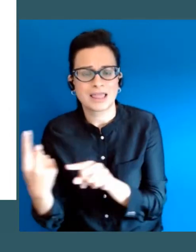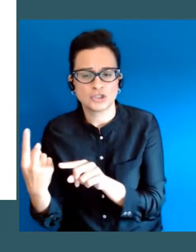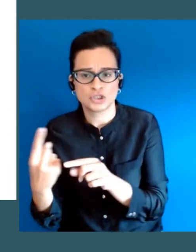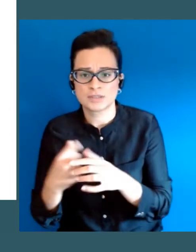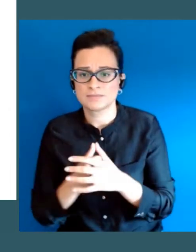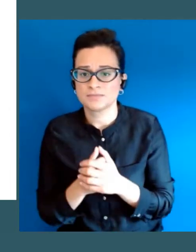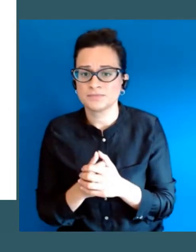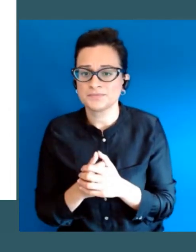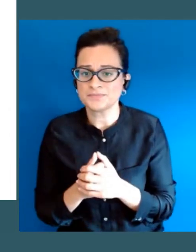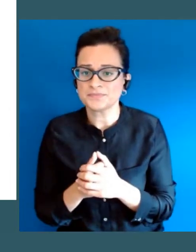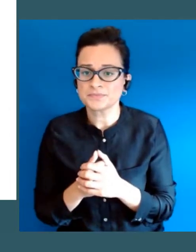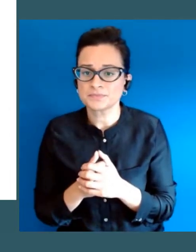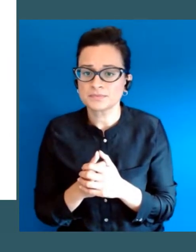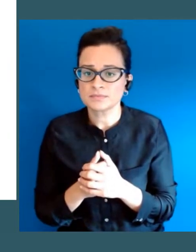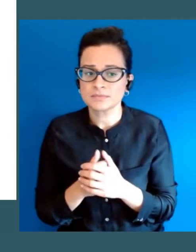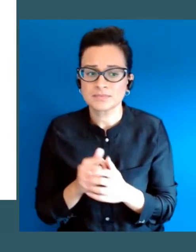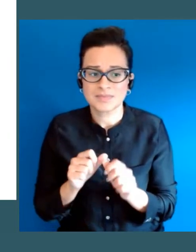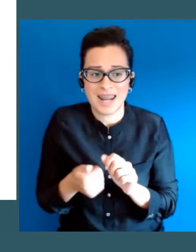Next slide, please.